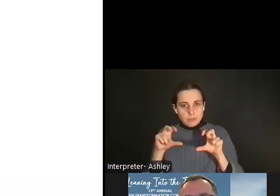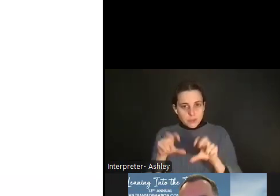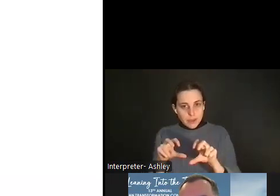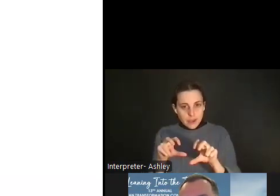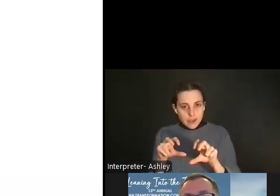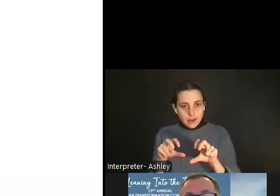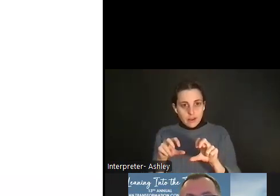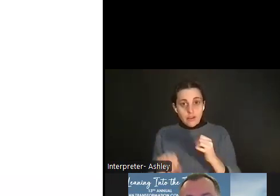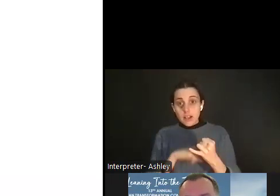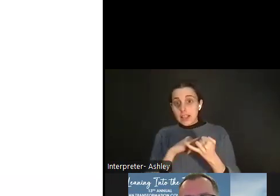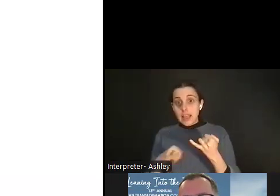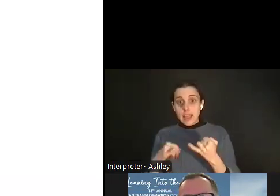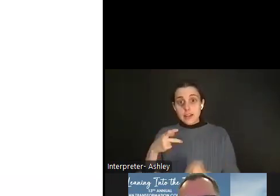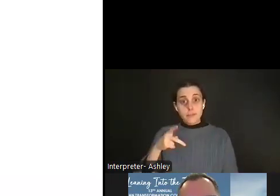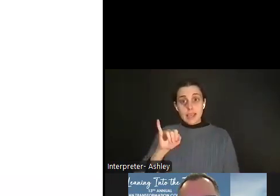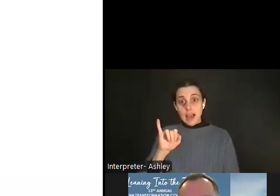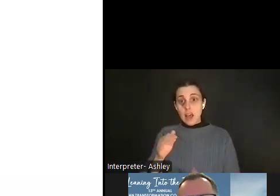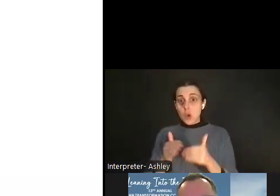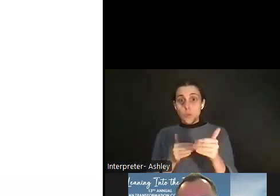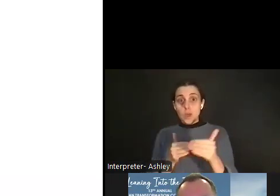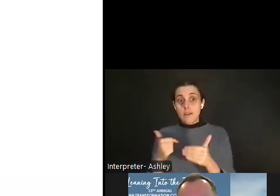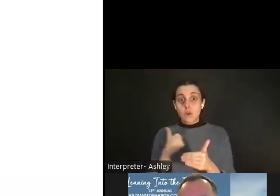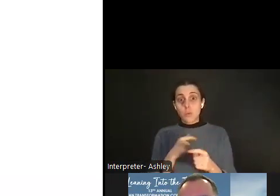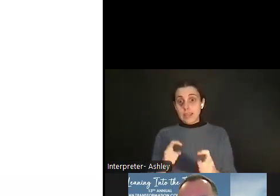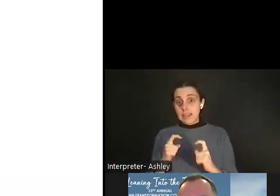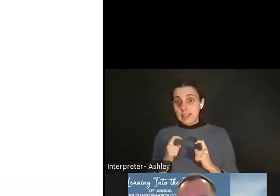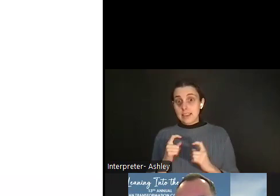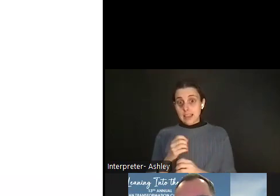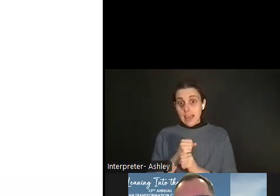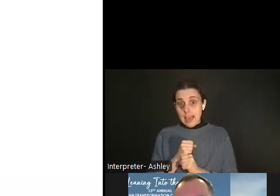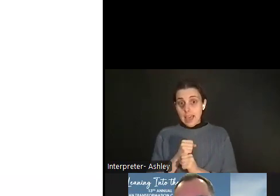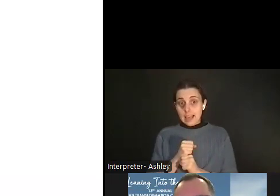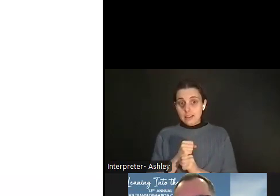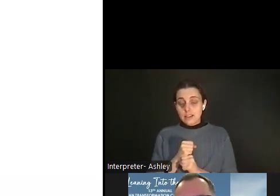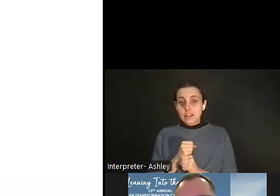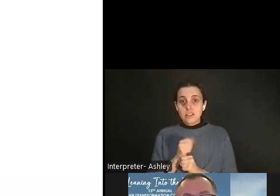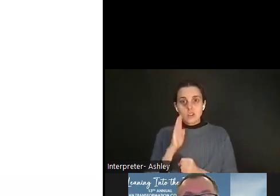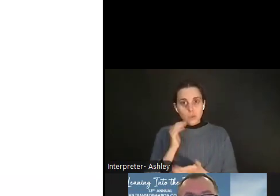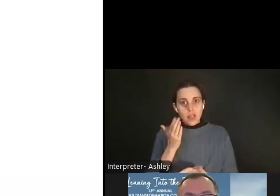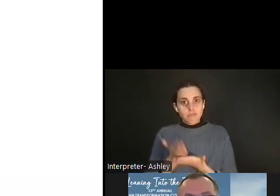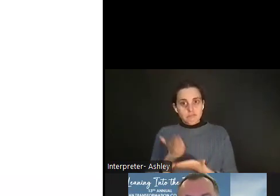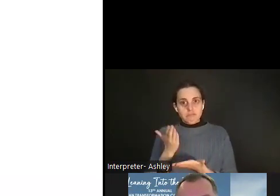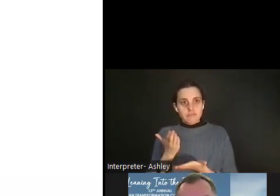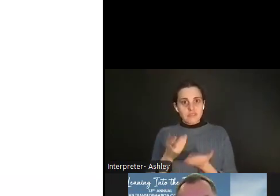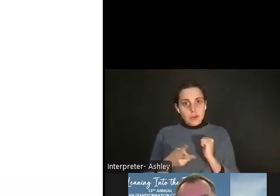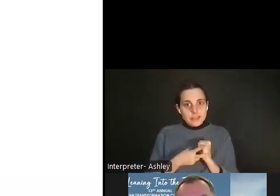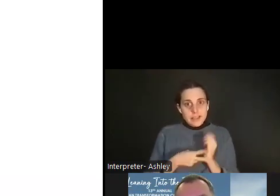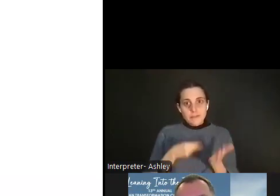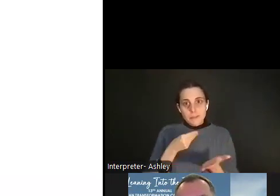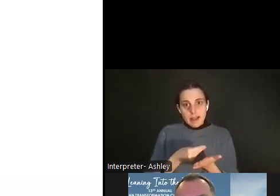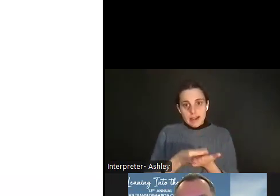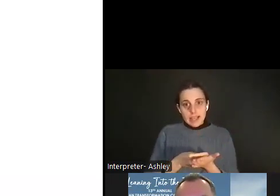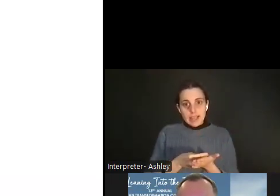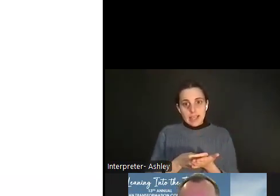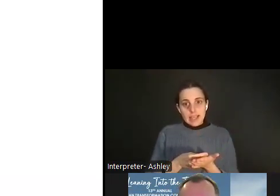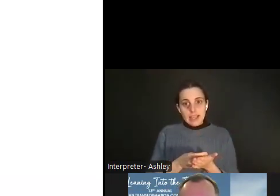much what is returned, either soft saving or hard saving, hard dollars. to the organization through those